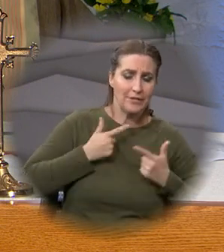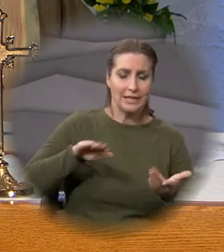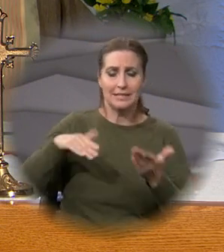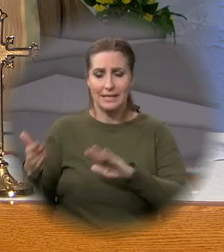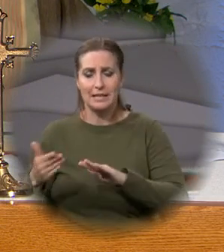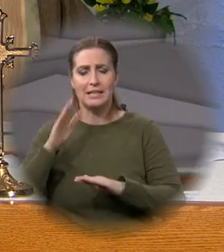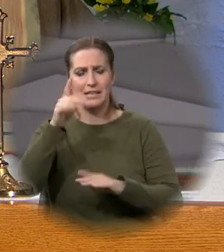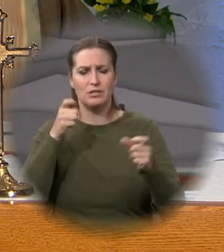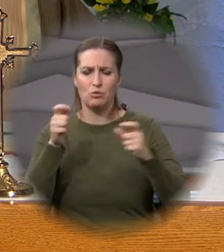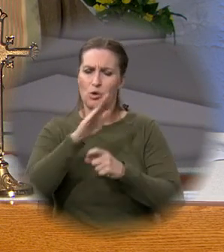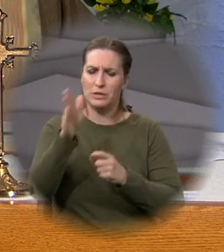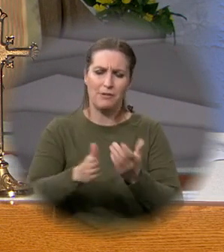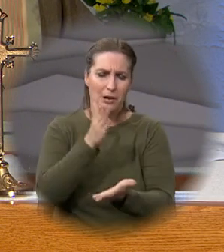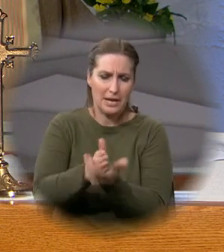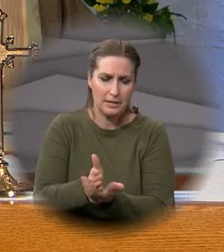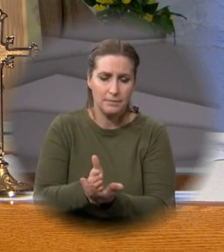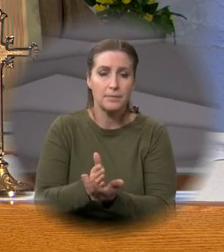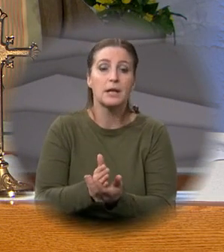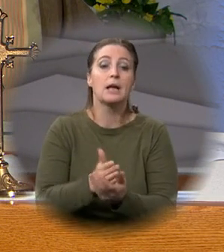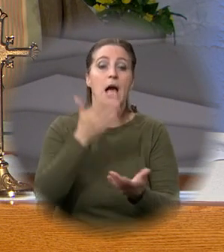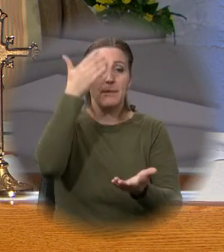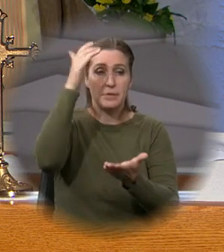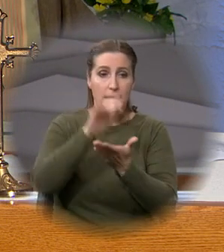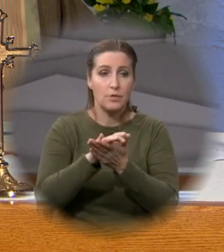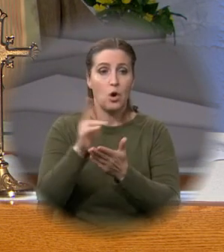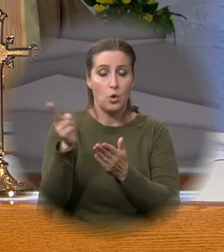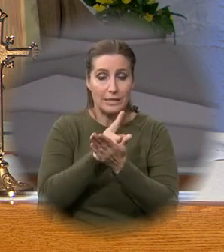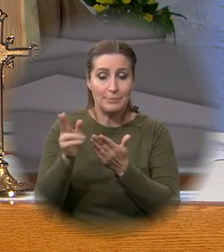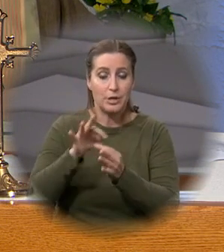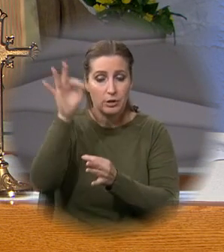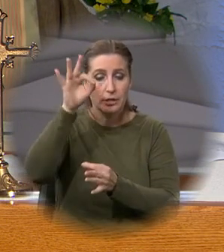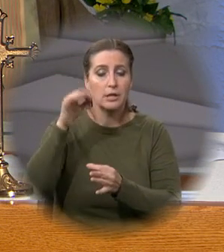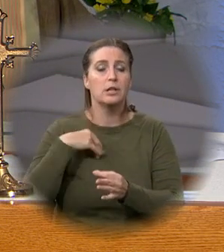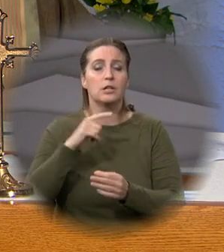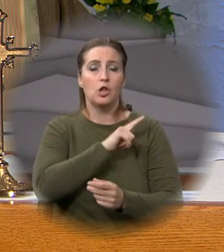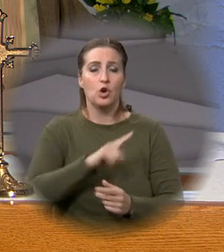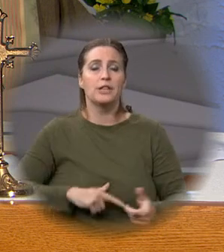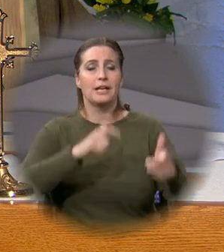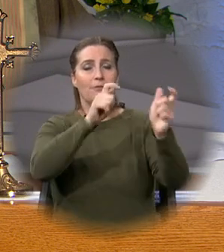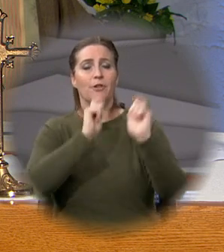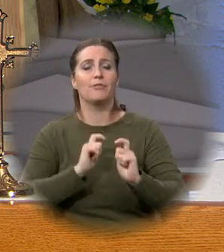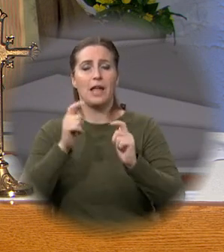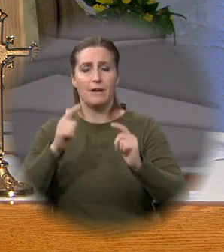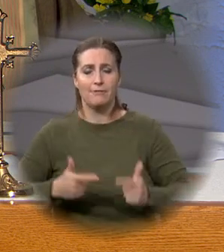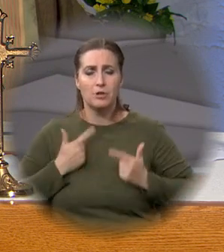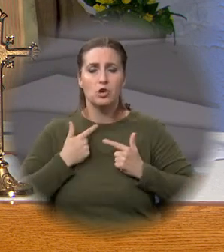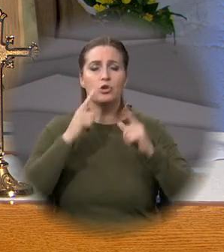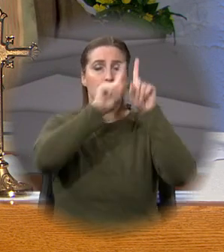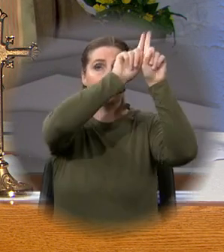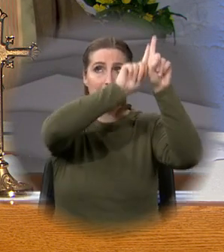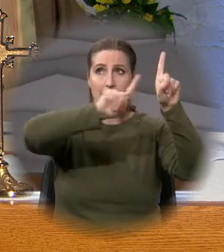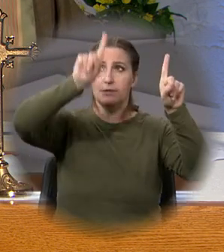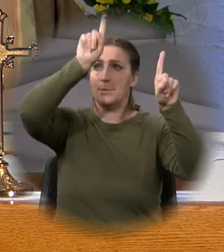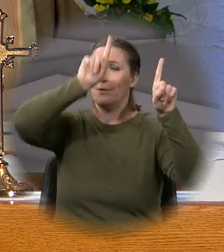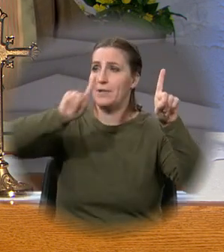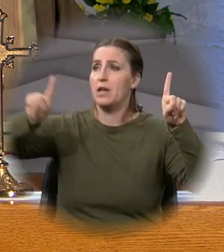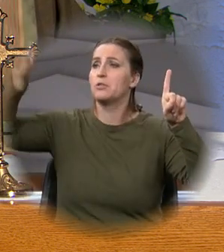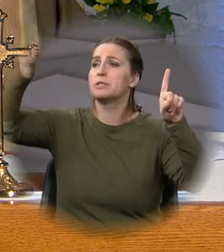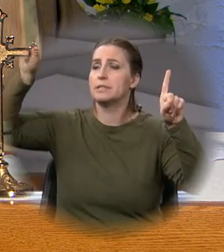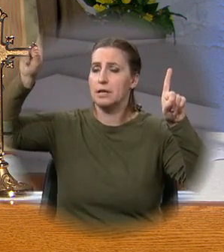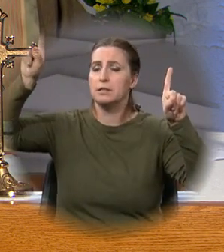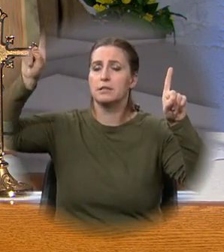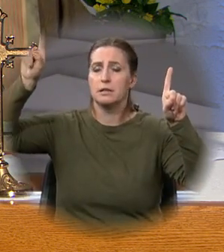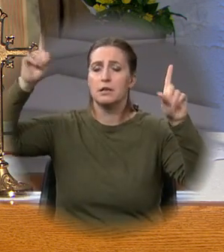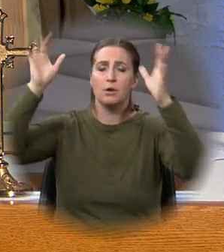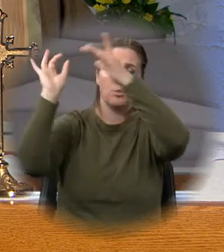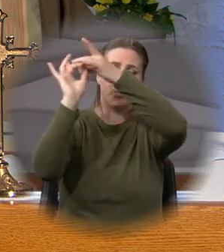dead, and his kingdom will have no end. I believe in the Holy Spirit, the Lord, the giver of life, who proceeds from the Father